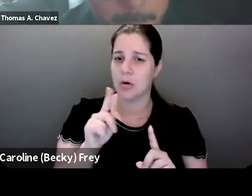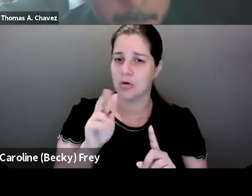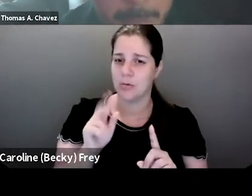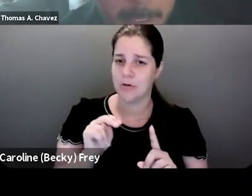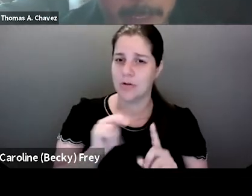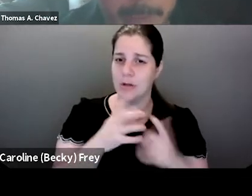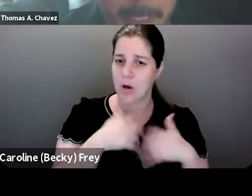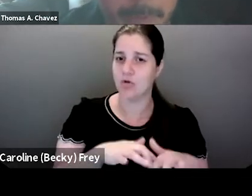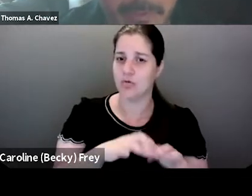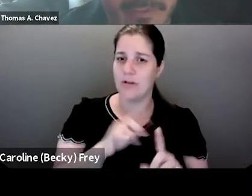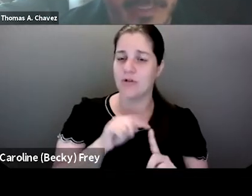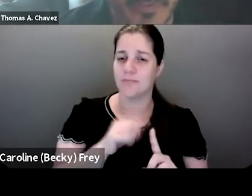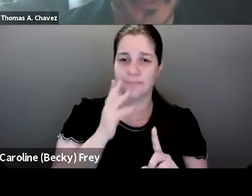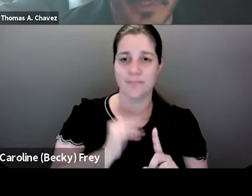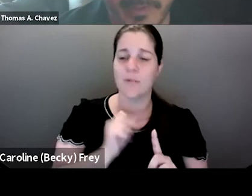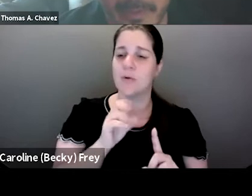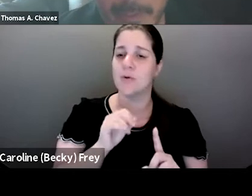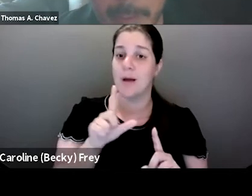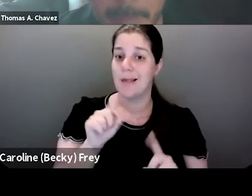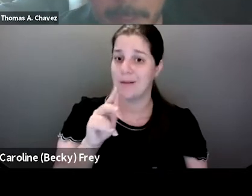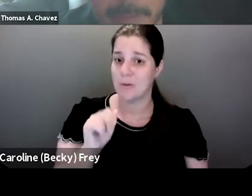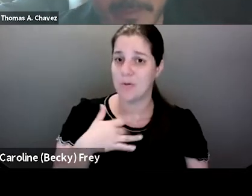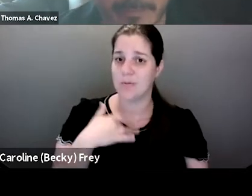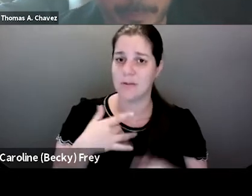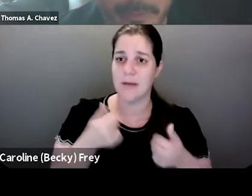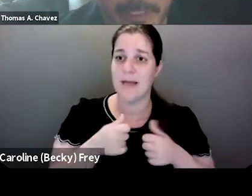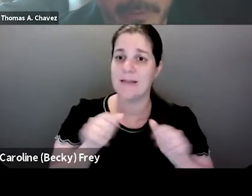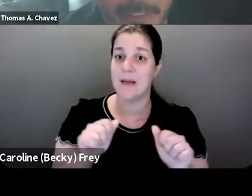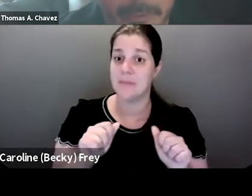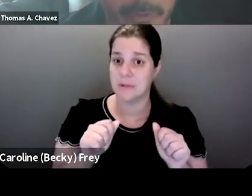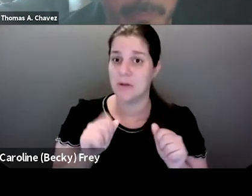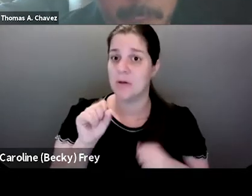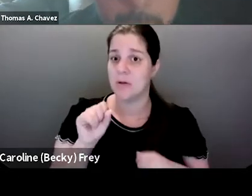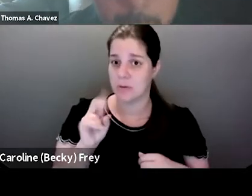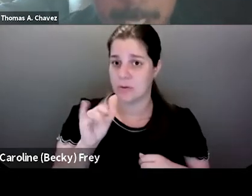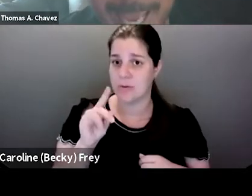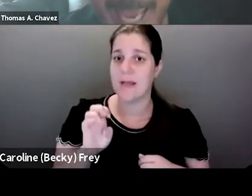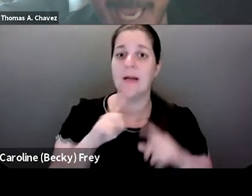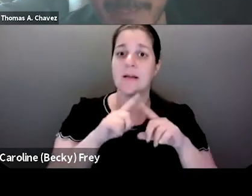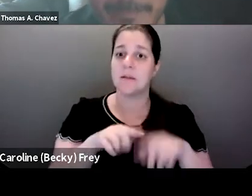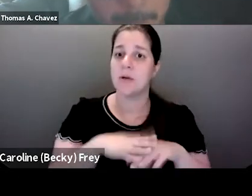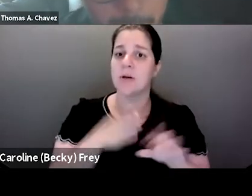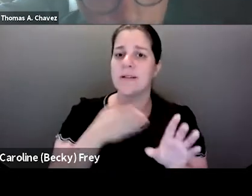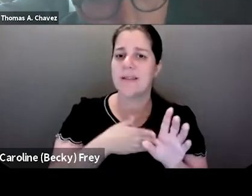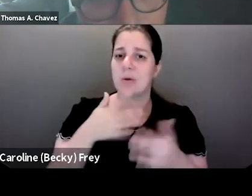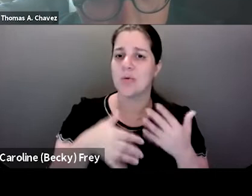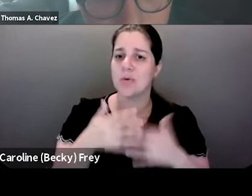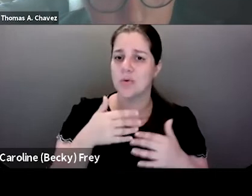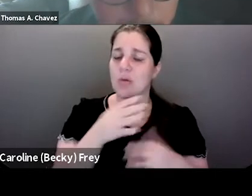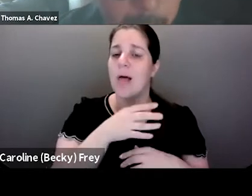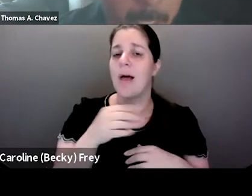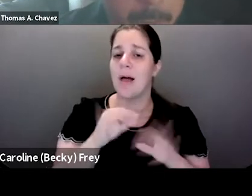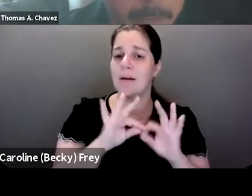Latina adolescents may attempt suicide more so when there is a presence of poor psychosocial functioning and family